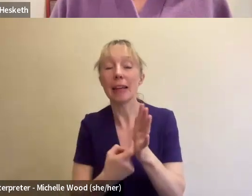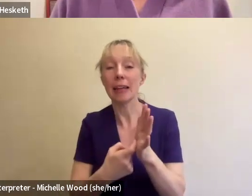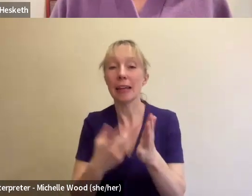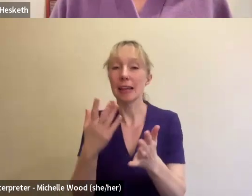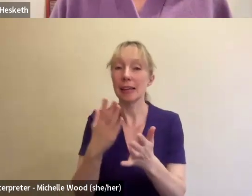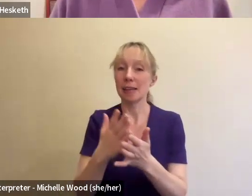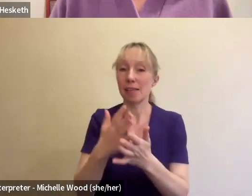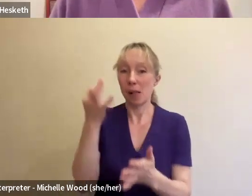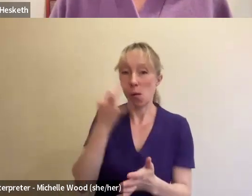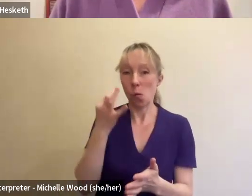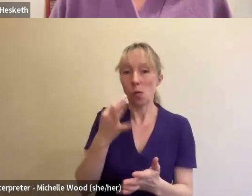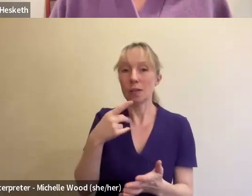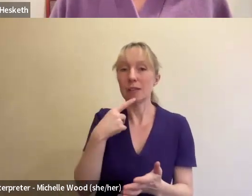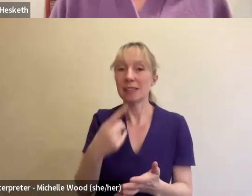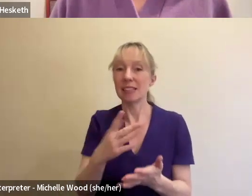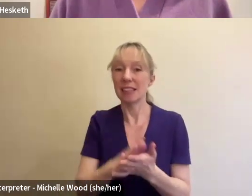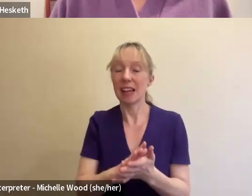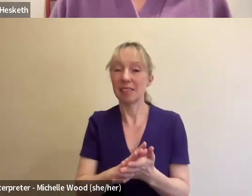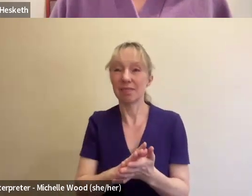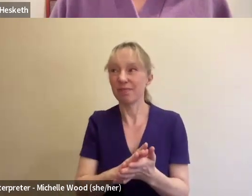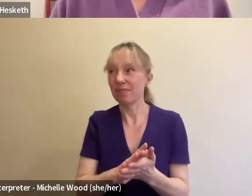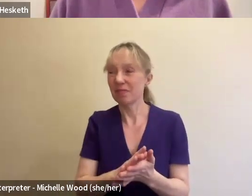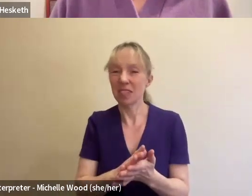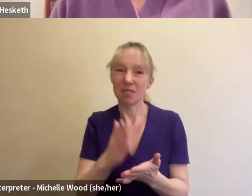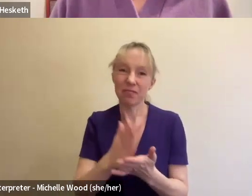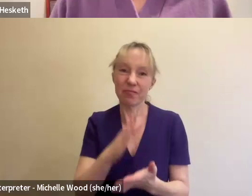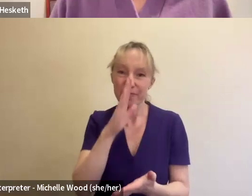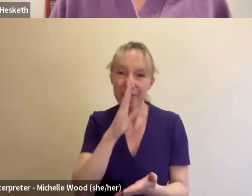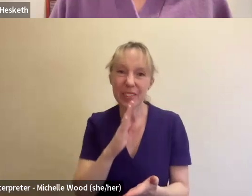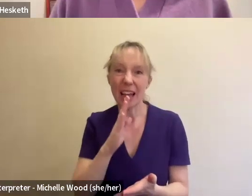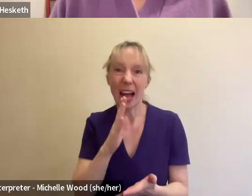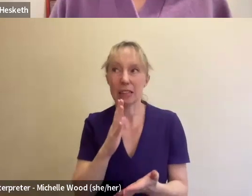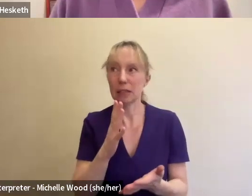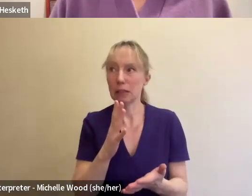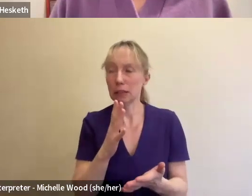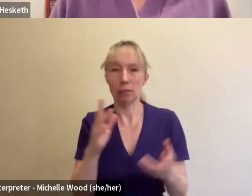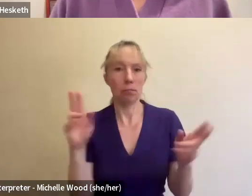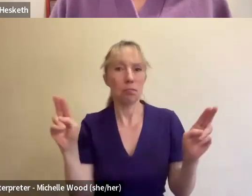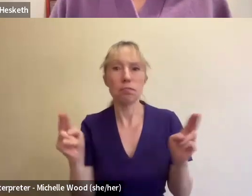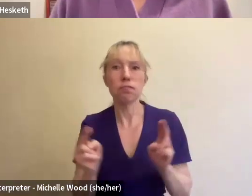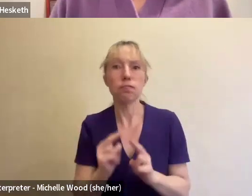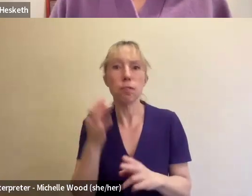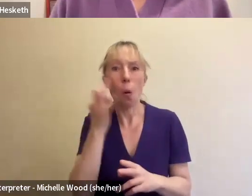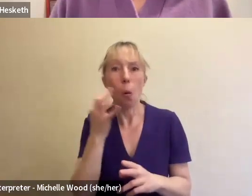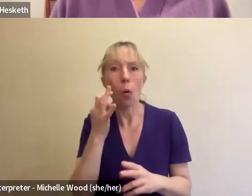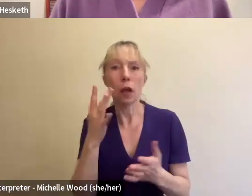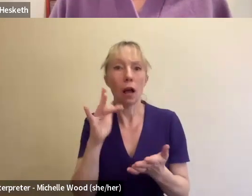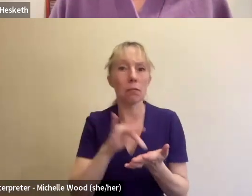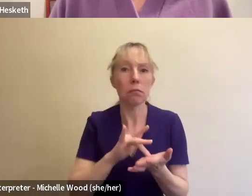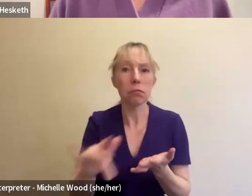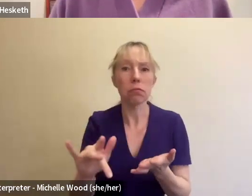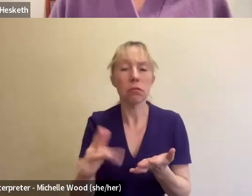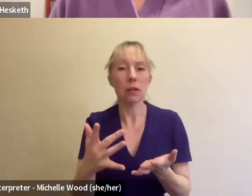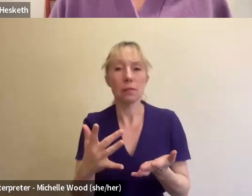grim reality of freshwater scarcity. As water, one of the basic human needs for